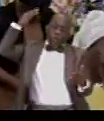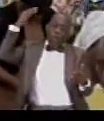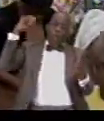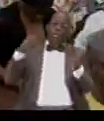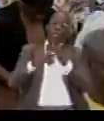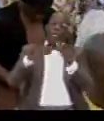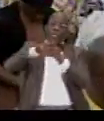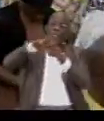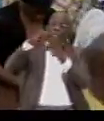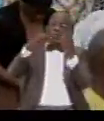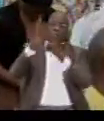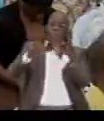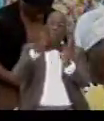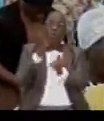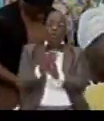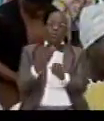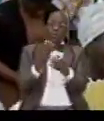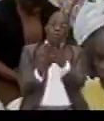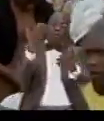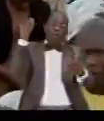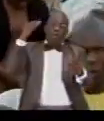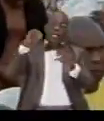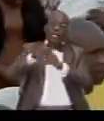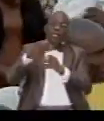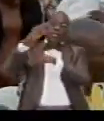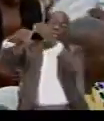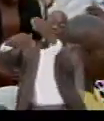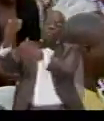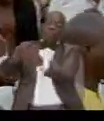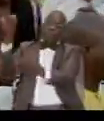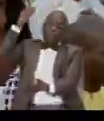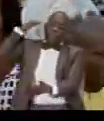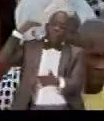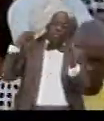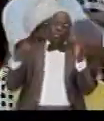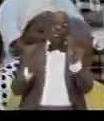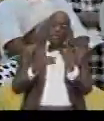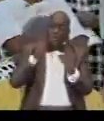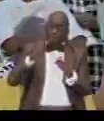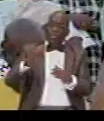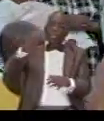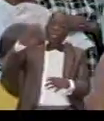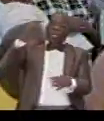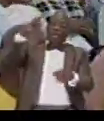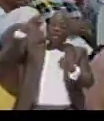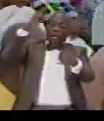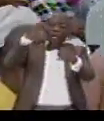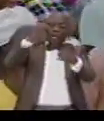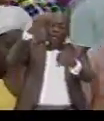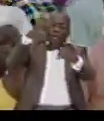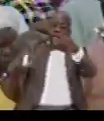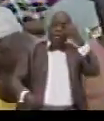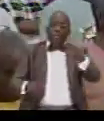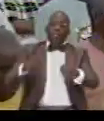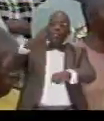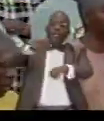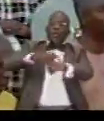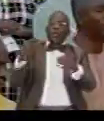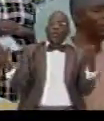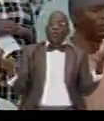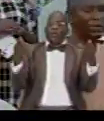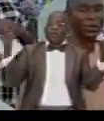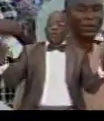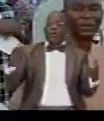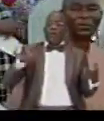nations. In time past, in generations past, this is the end time revival. And we want the Lord to magnify